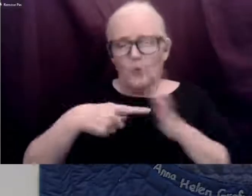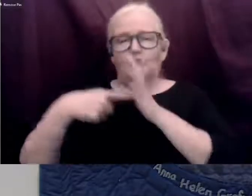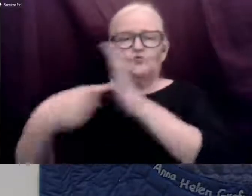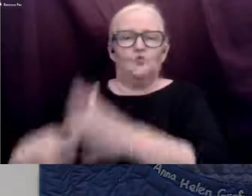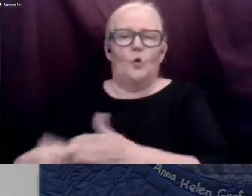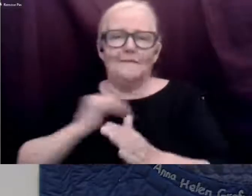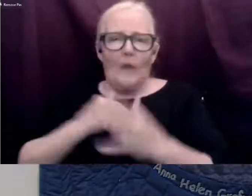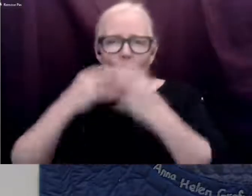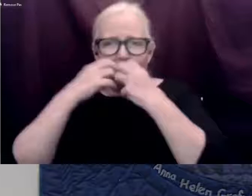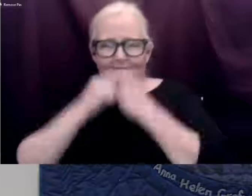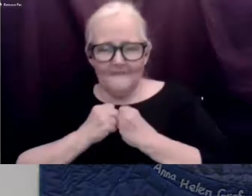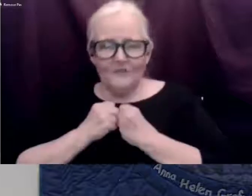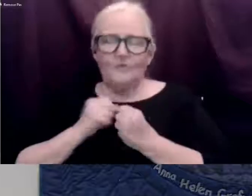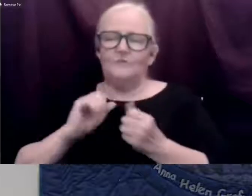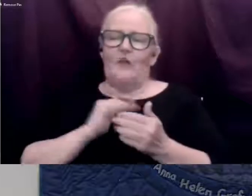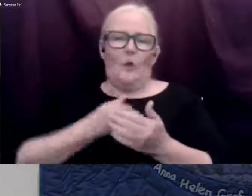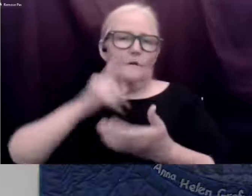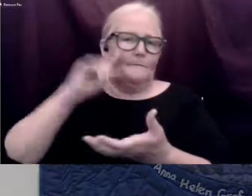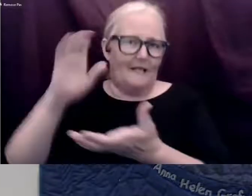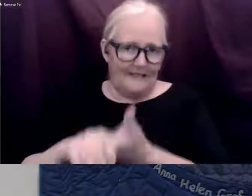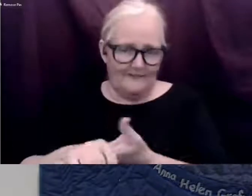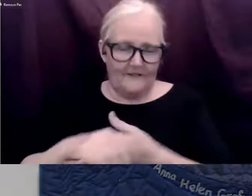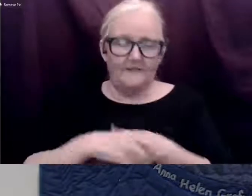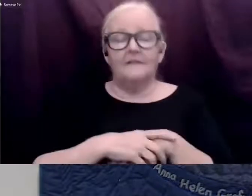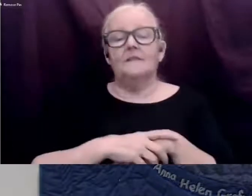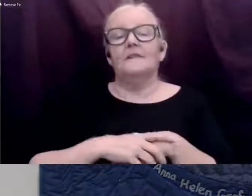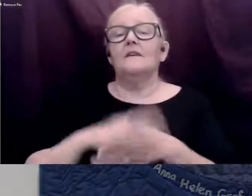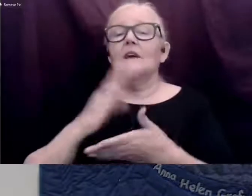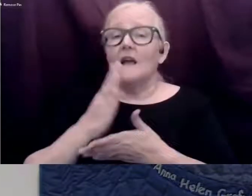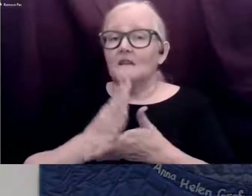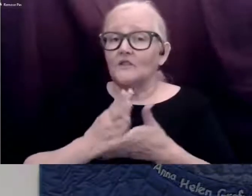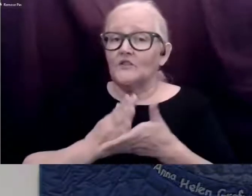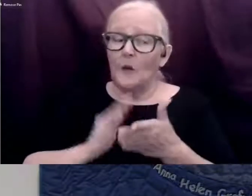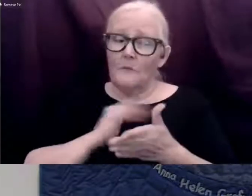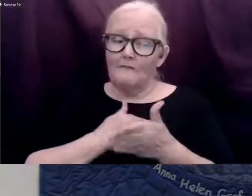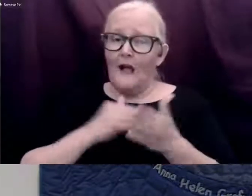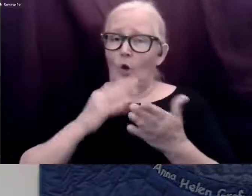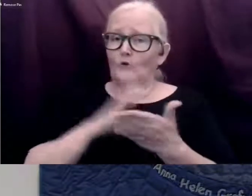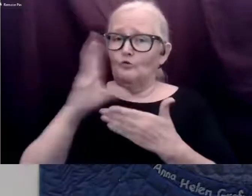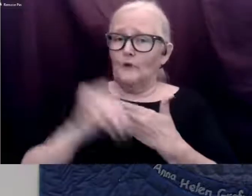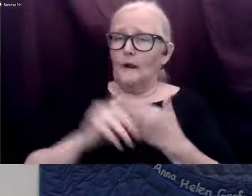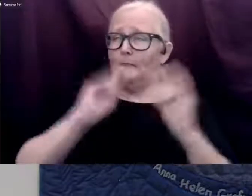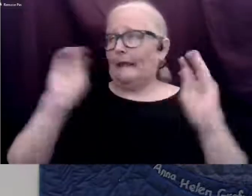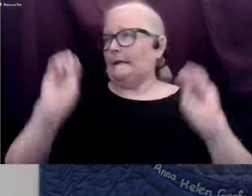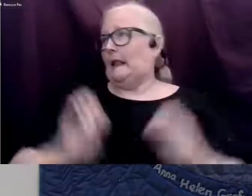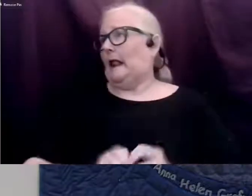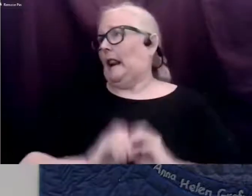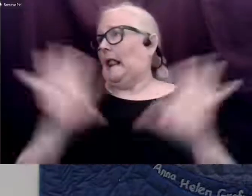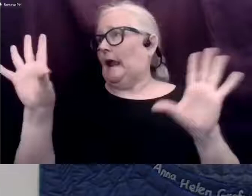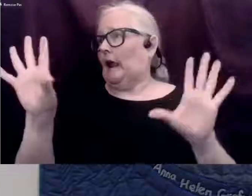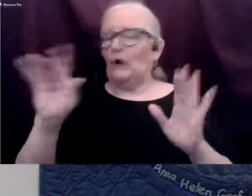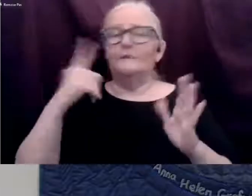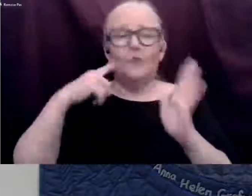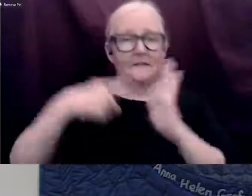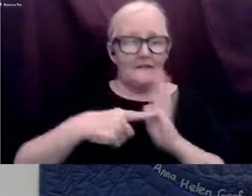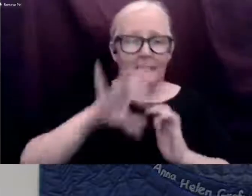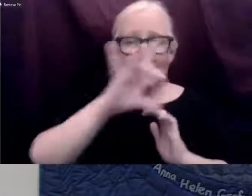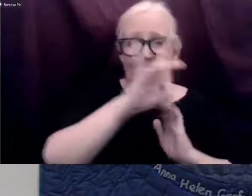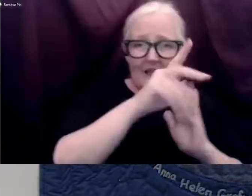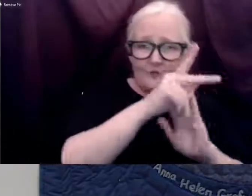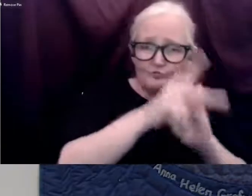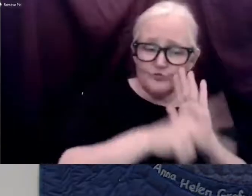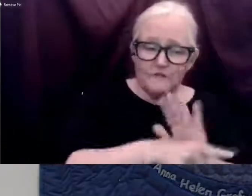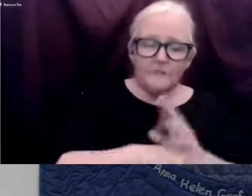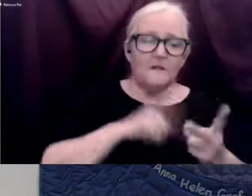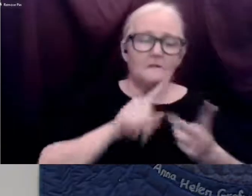as a congregation is explicit. The 8 principles, our covenant, which we have framed and hung on